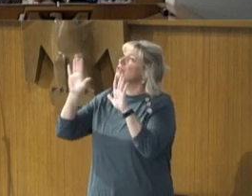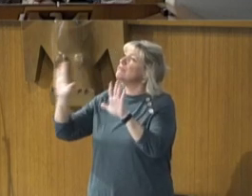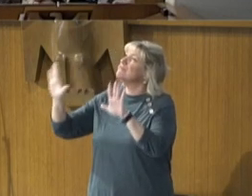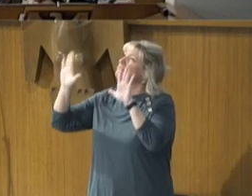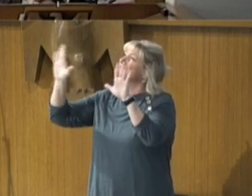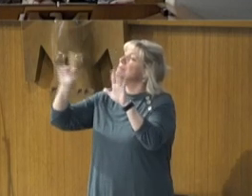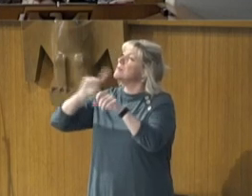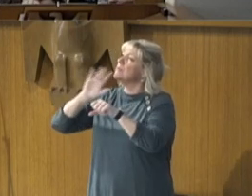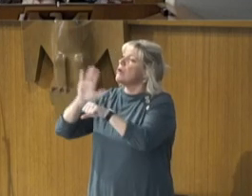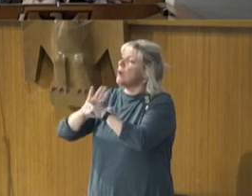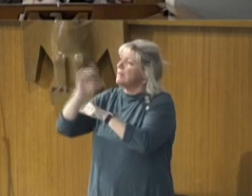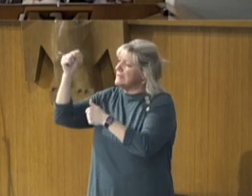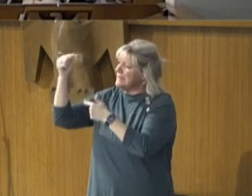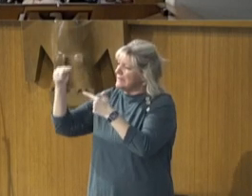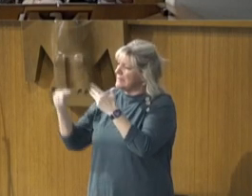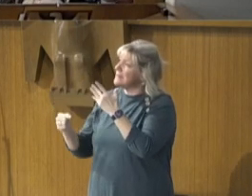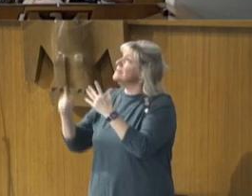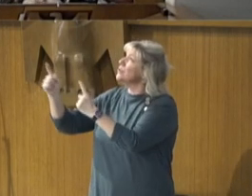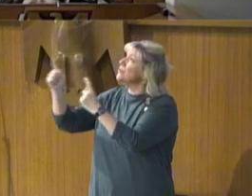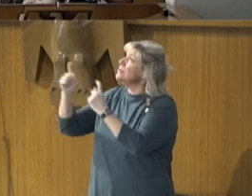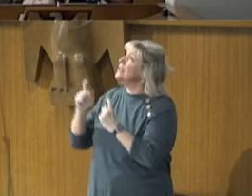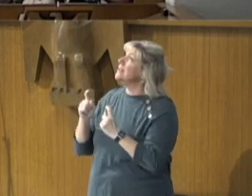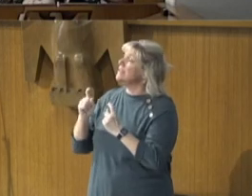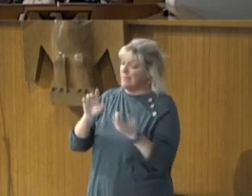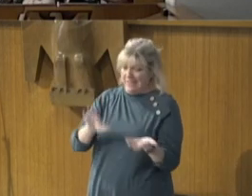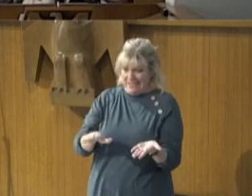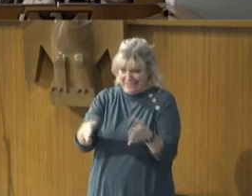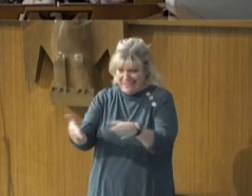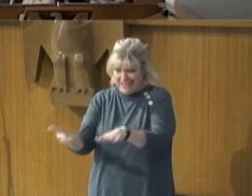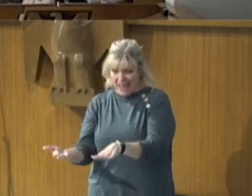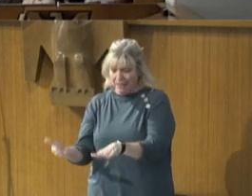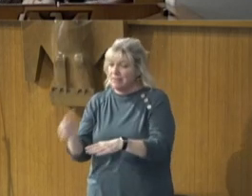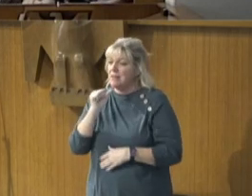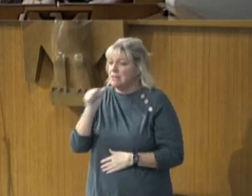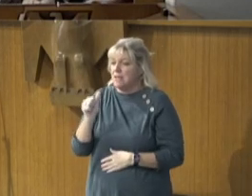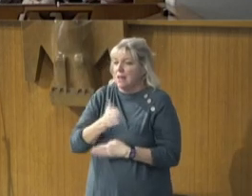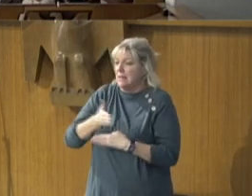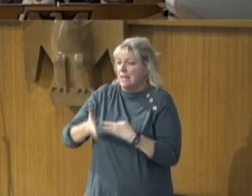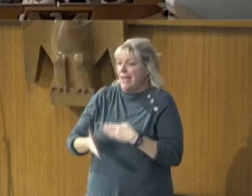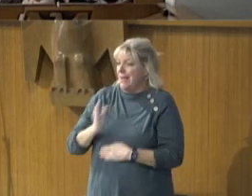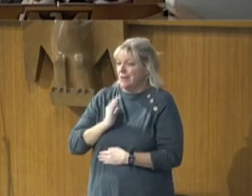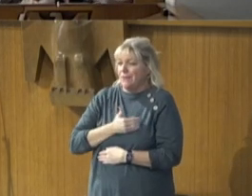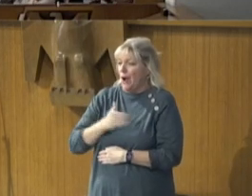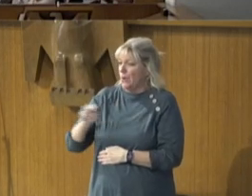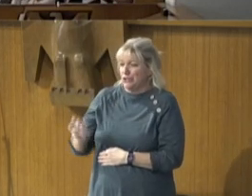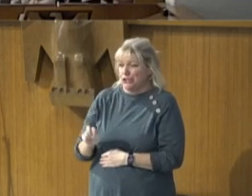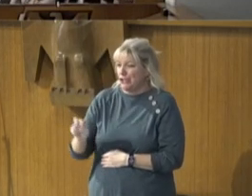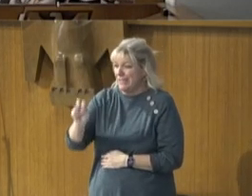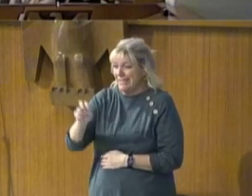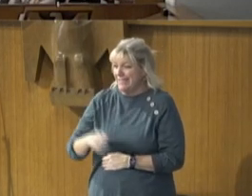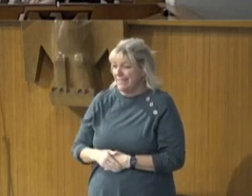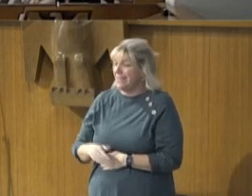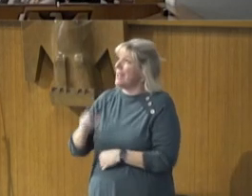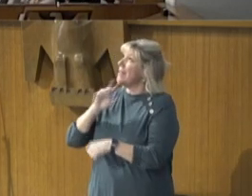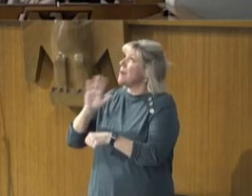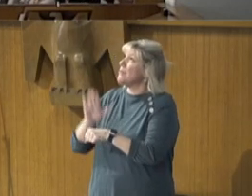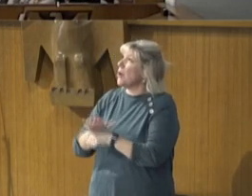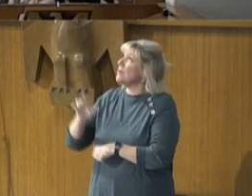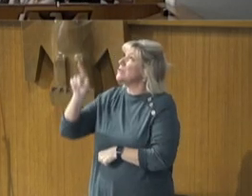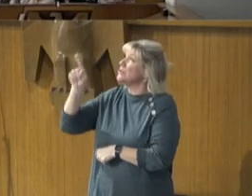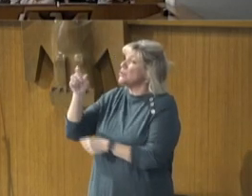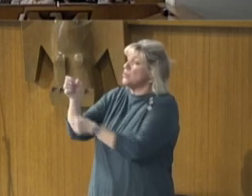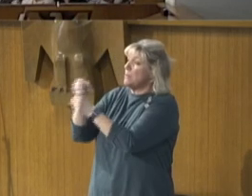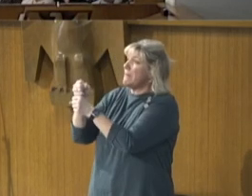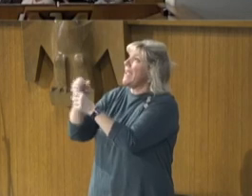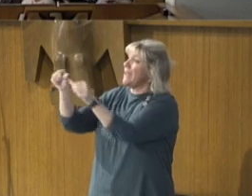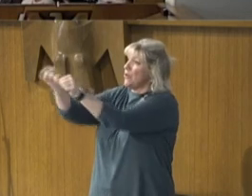make to us, a promise that death is not the end of our journey, a promise that you have made a room for each of